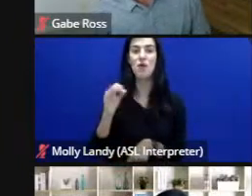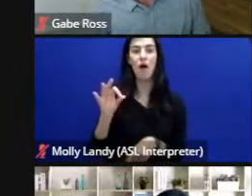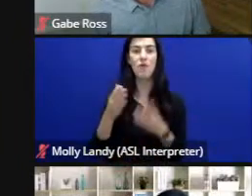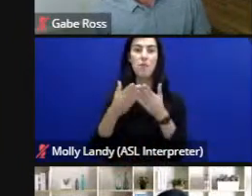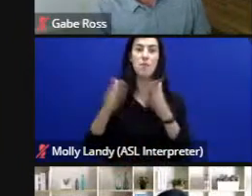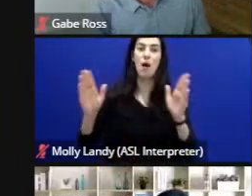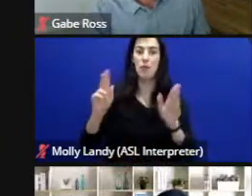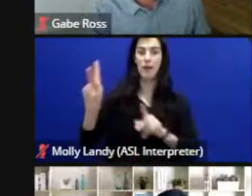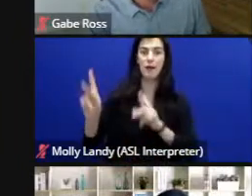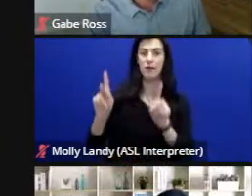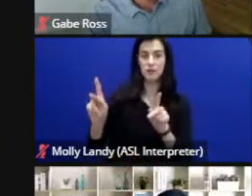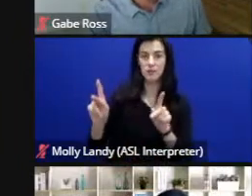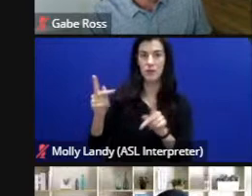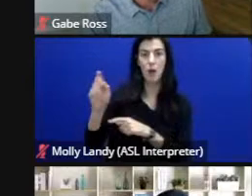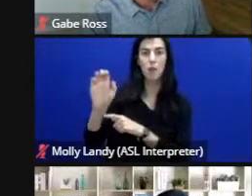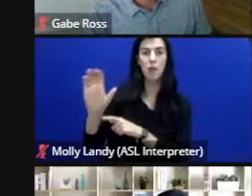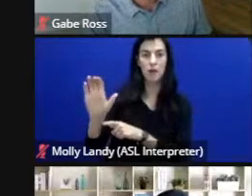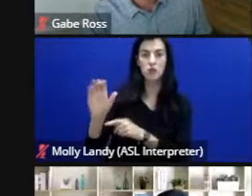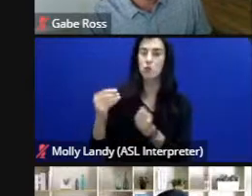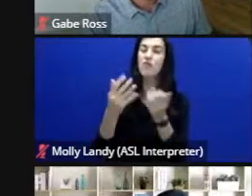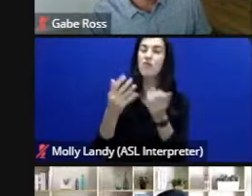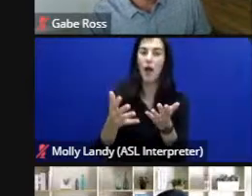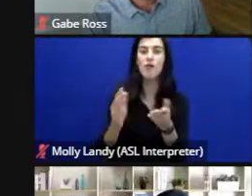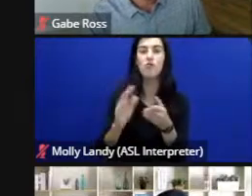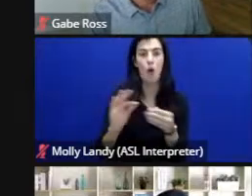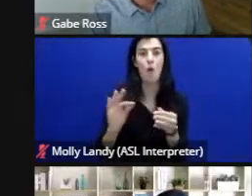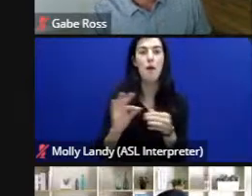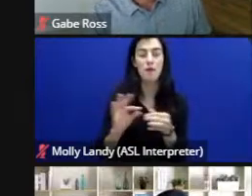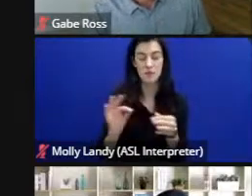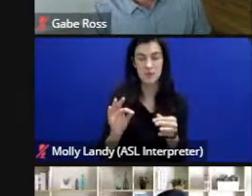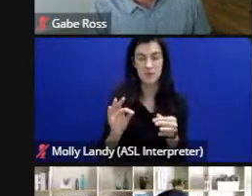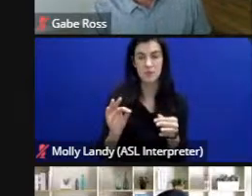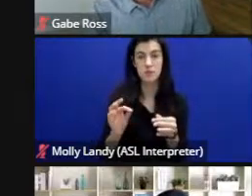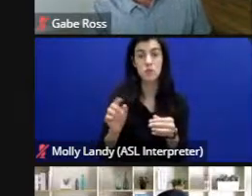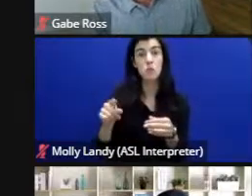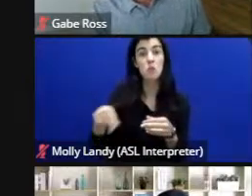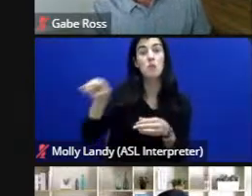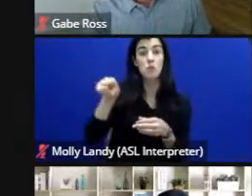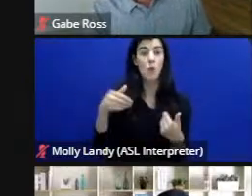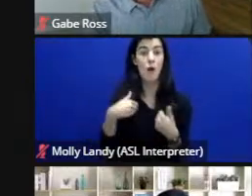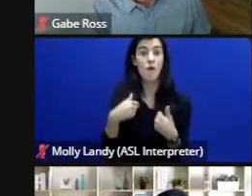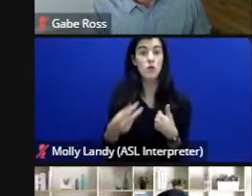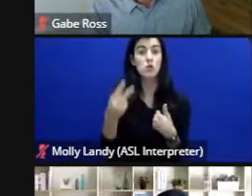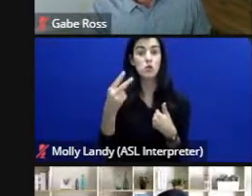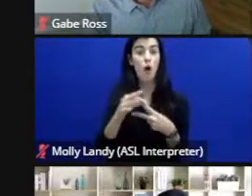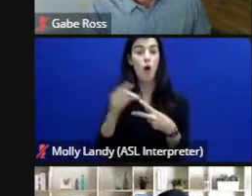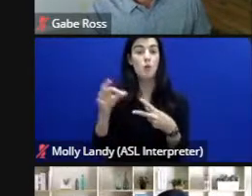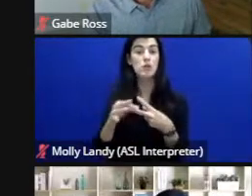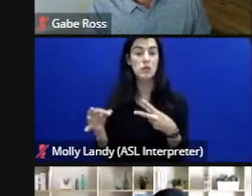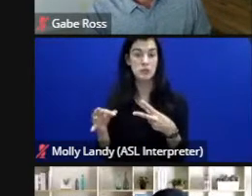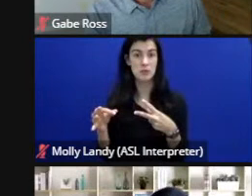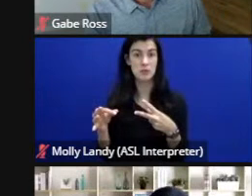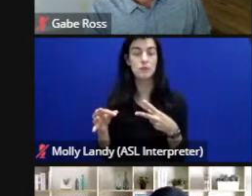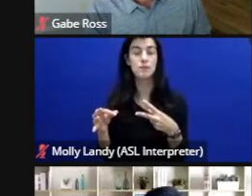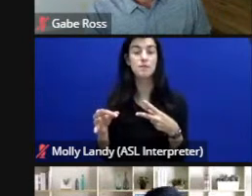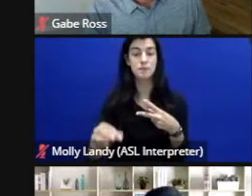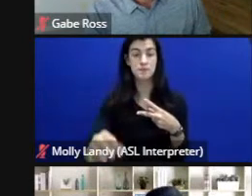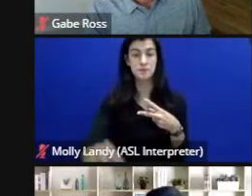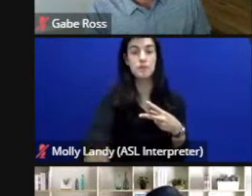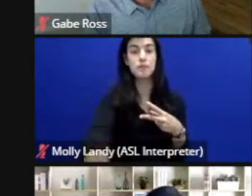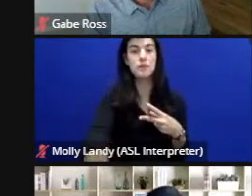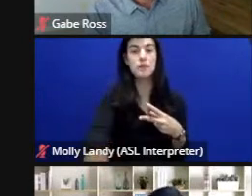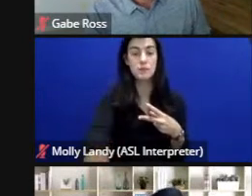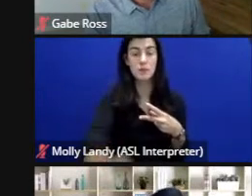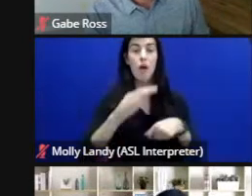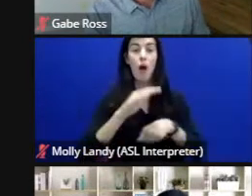provide public comments. You have two options to offer public comment during the live board meeting. If you're on a